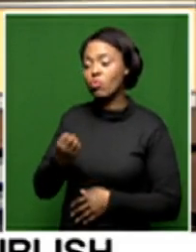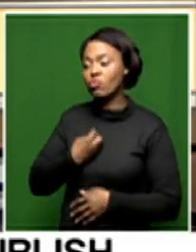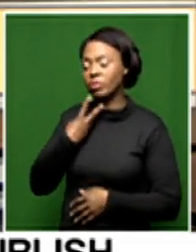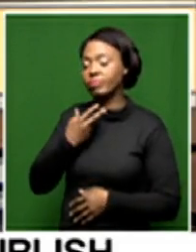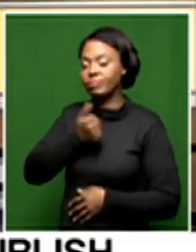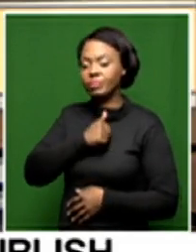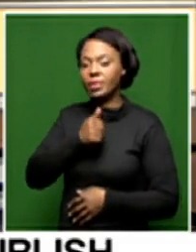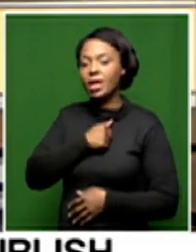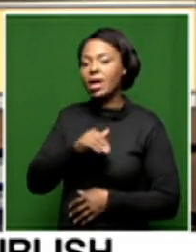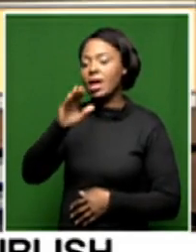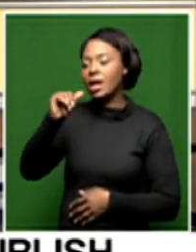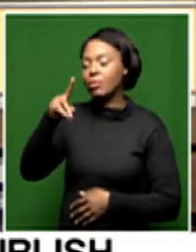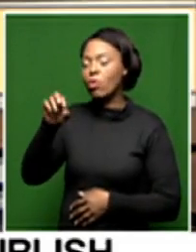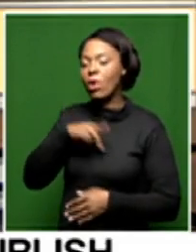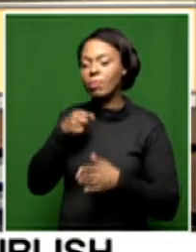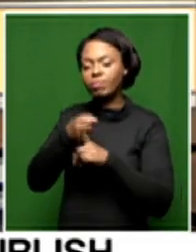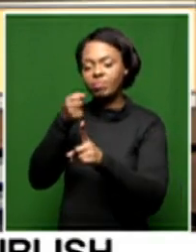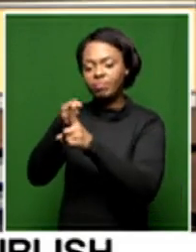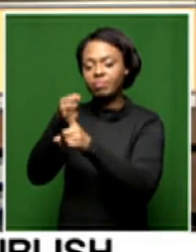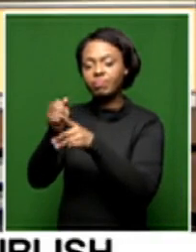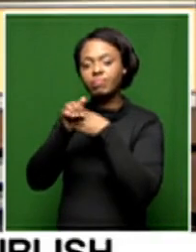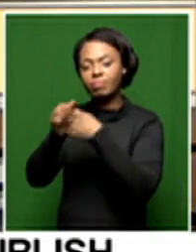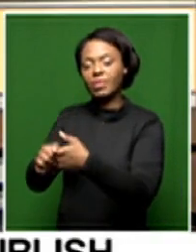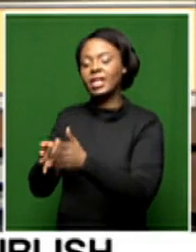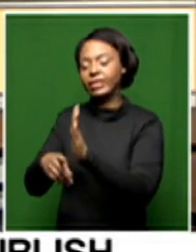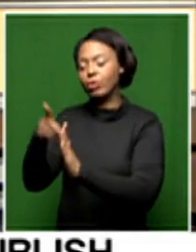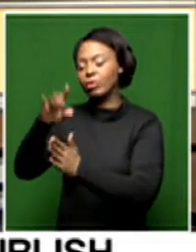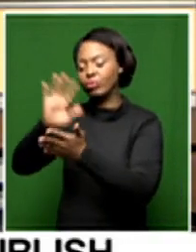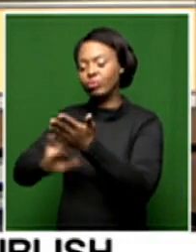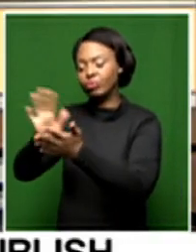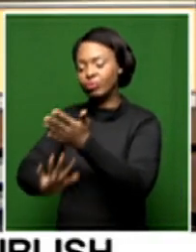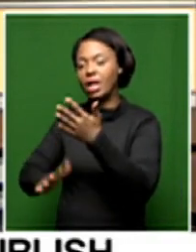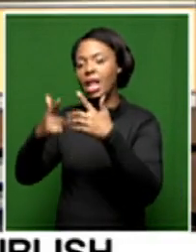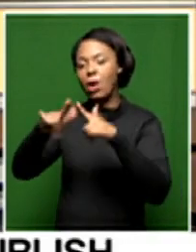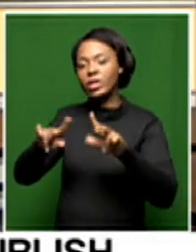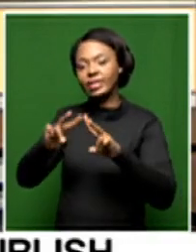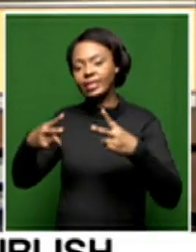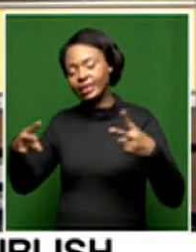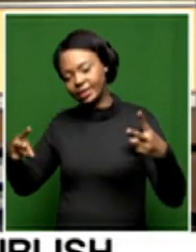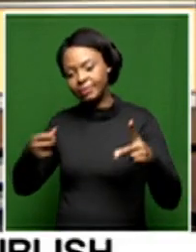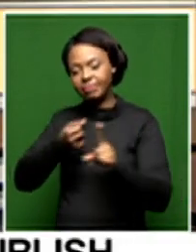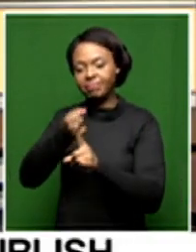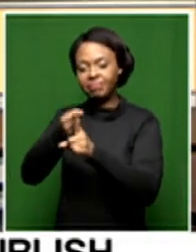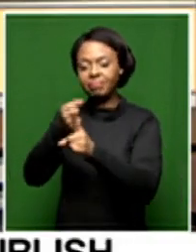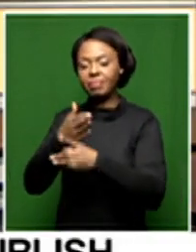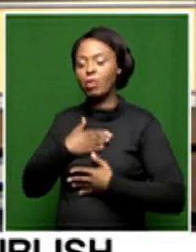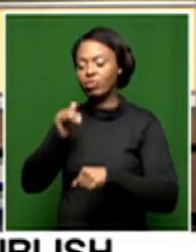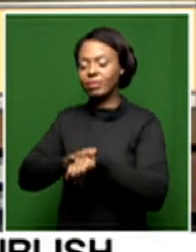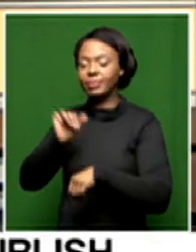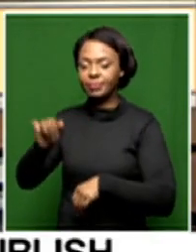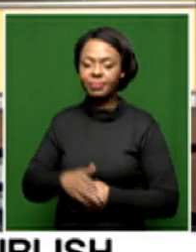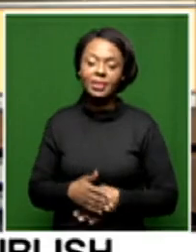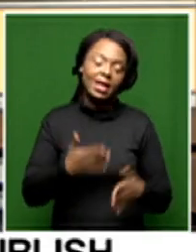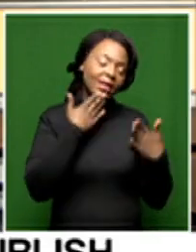the vehicle and the catalyst for the development of literacy through indigenous languages. We do appreciate your time. Thank you so much,